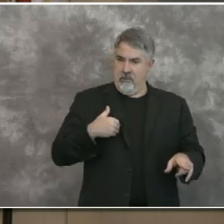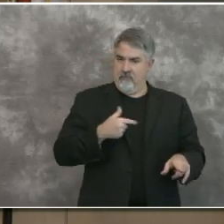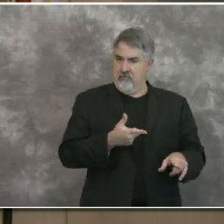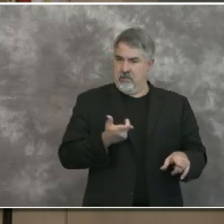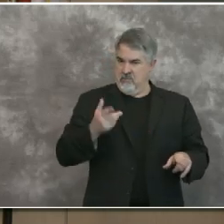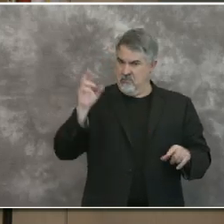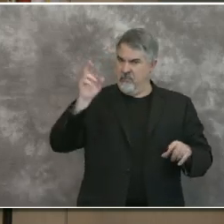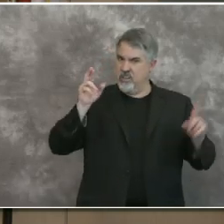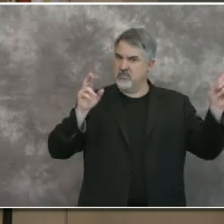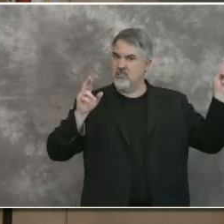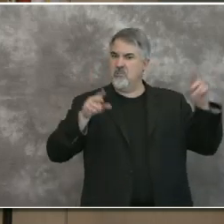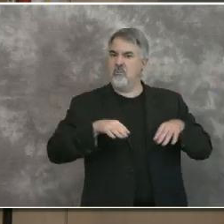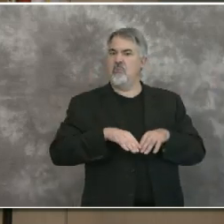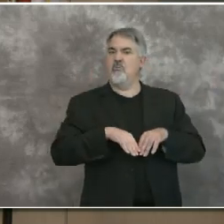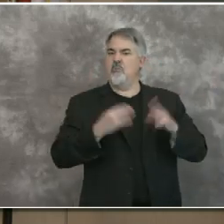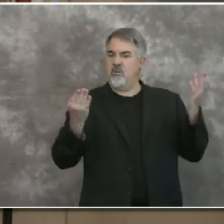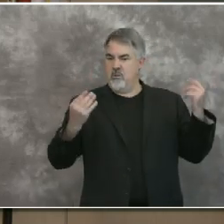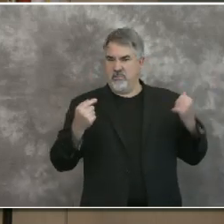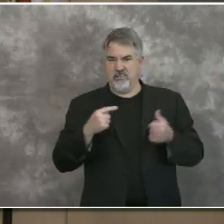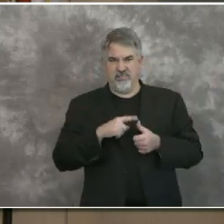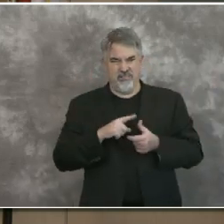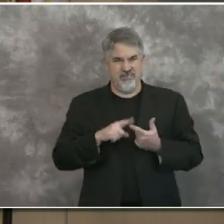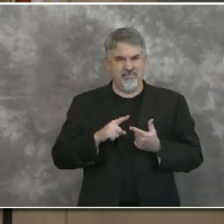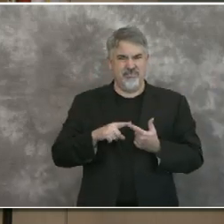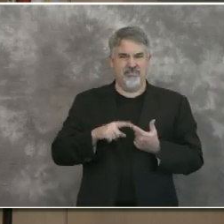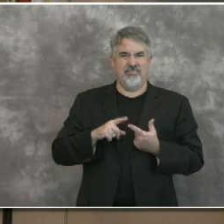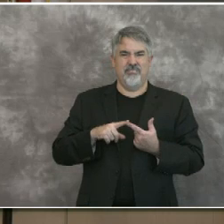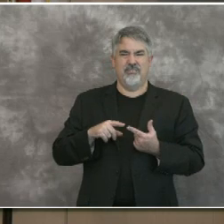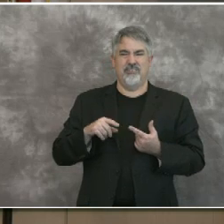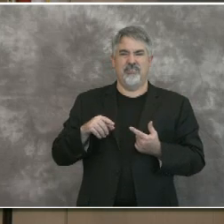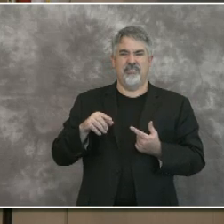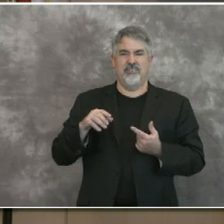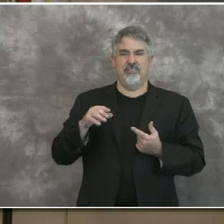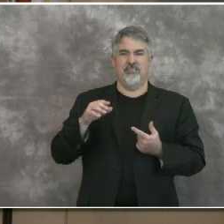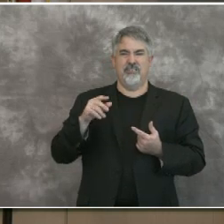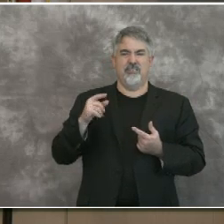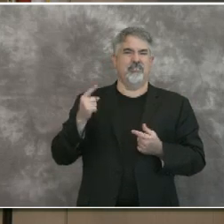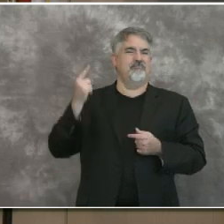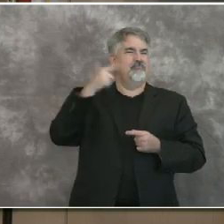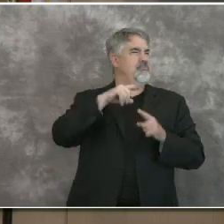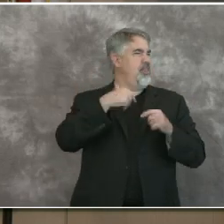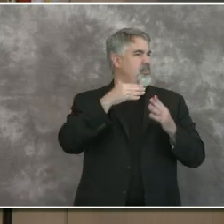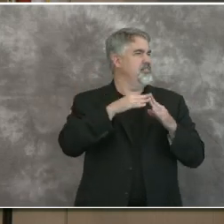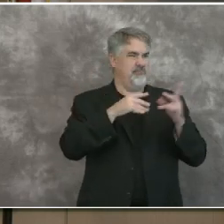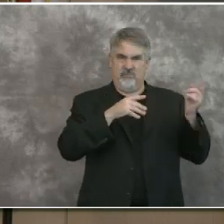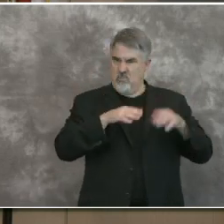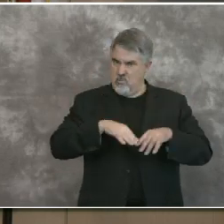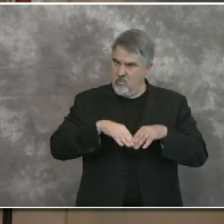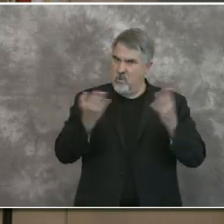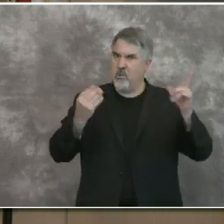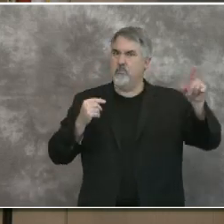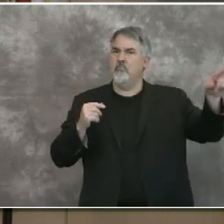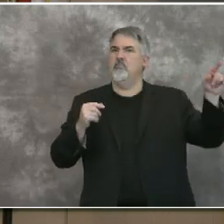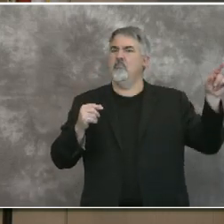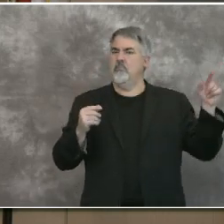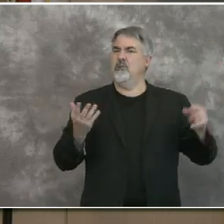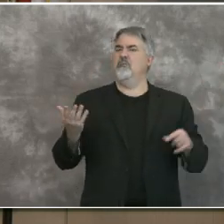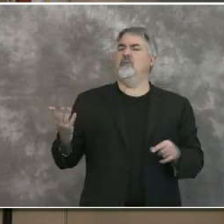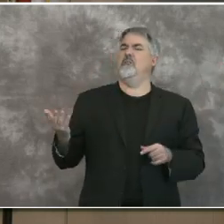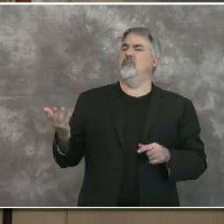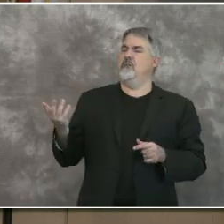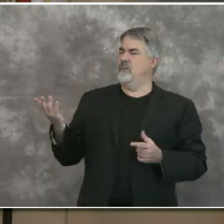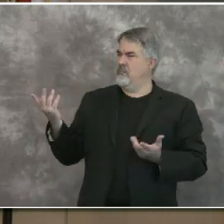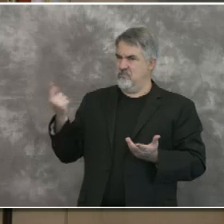opened one of its city-owned pools for lap swimming. And you have opened or relaxed restrictions on